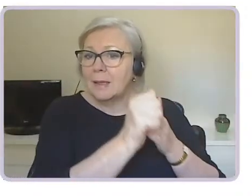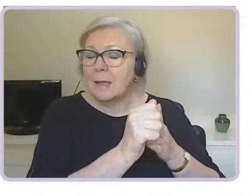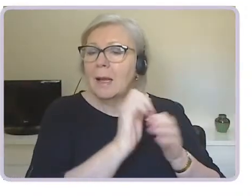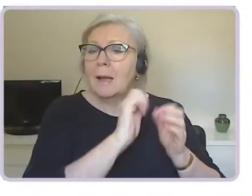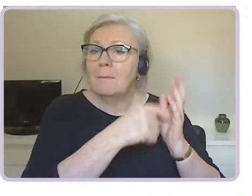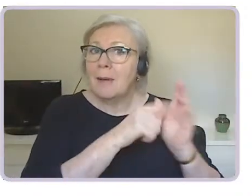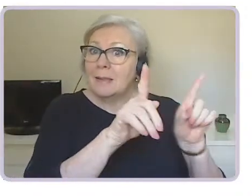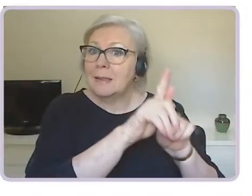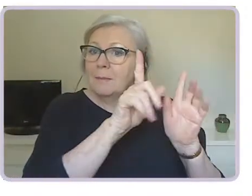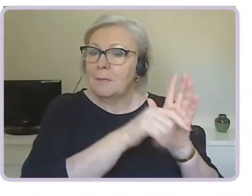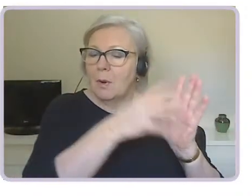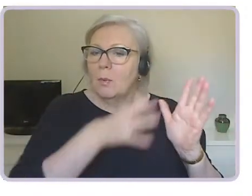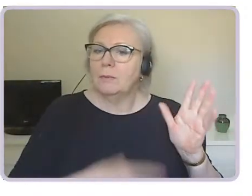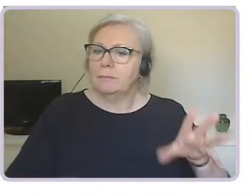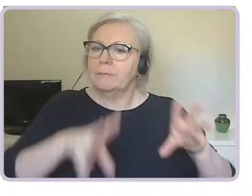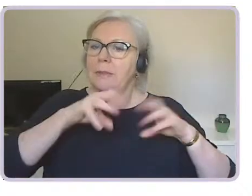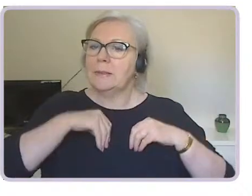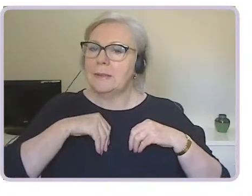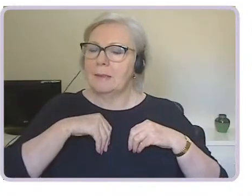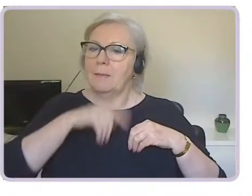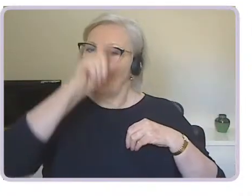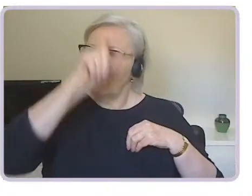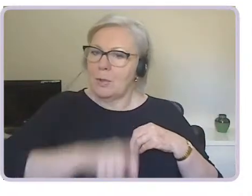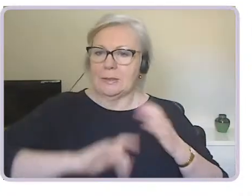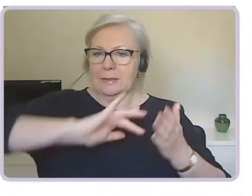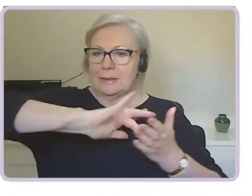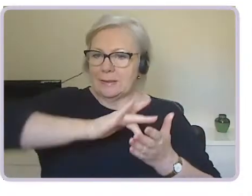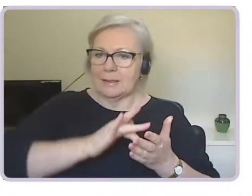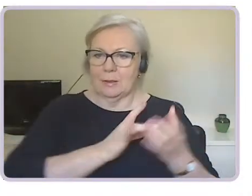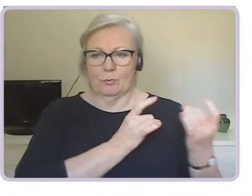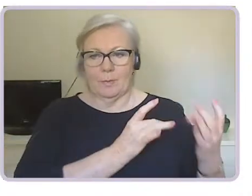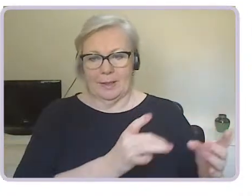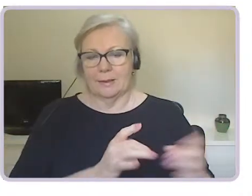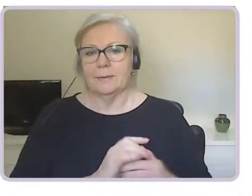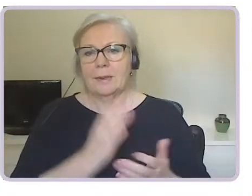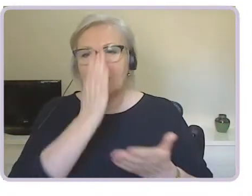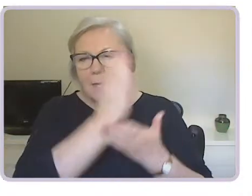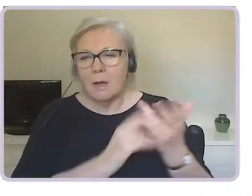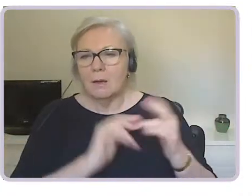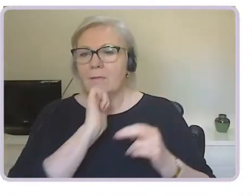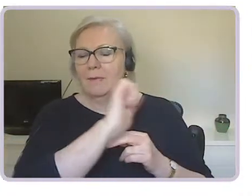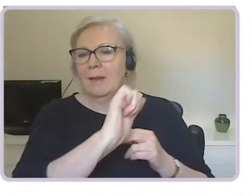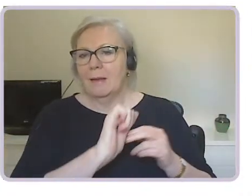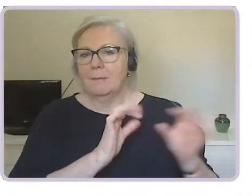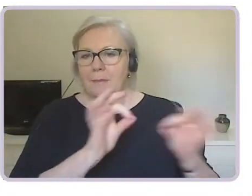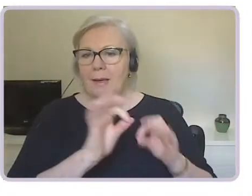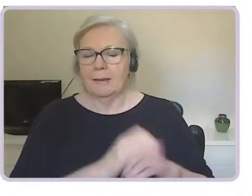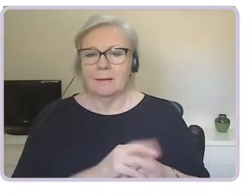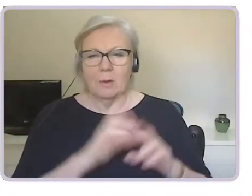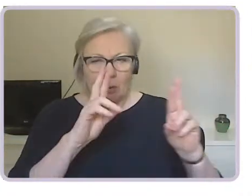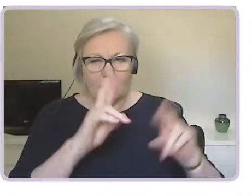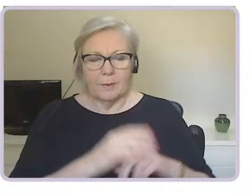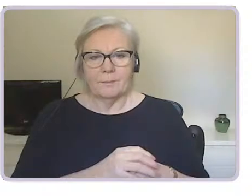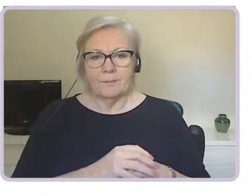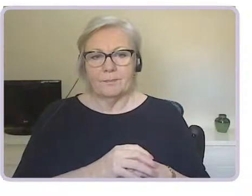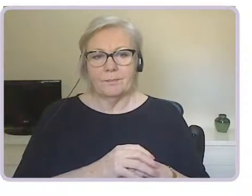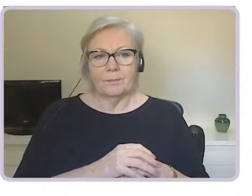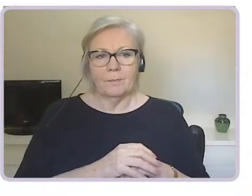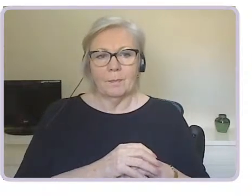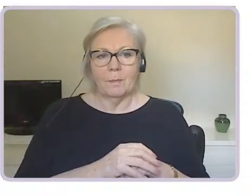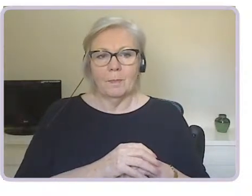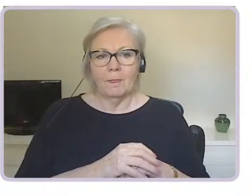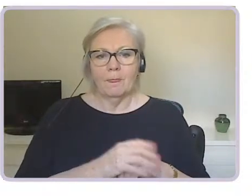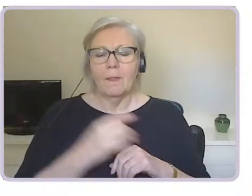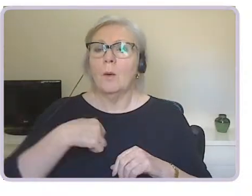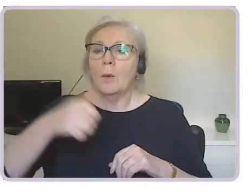emergency preparedness as part of that trajectory of their peer support plans. We know that the plans need to be, and the process needs